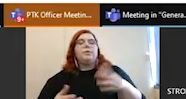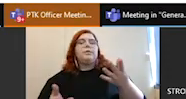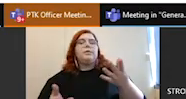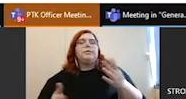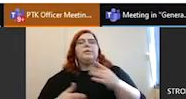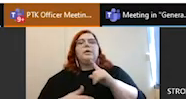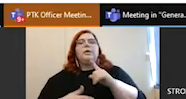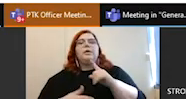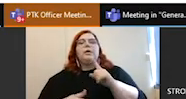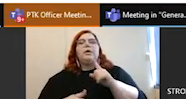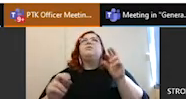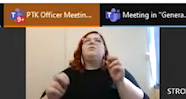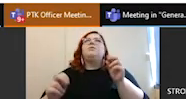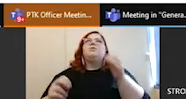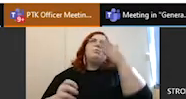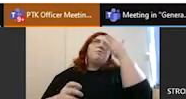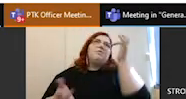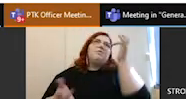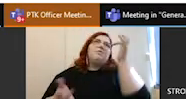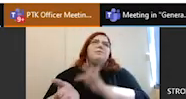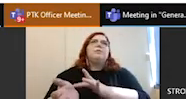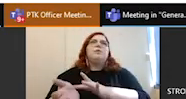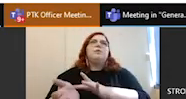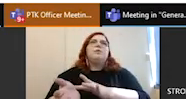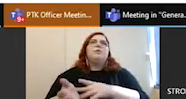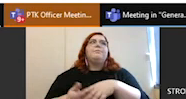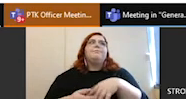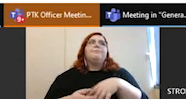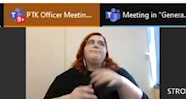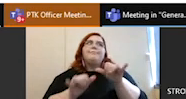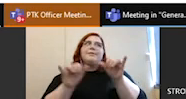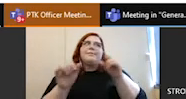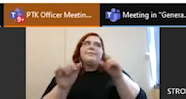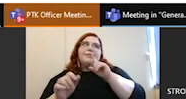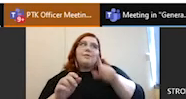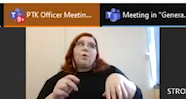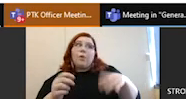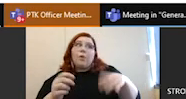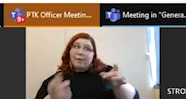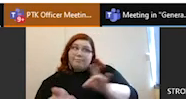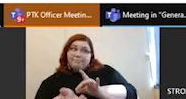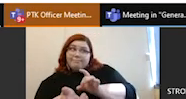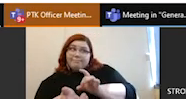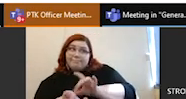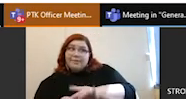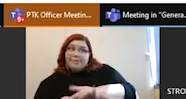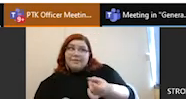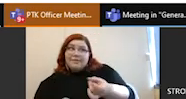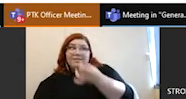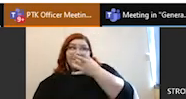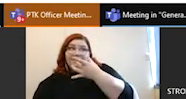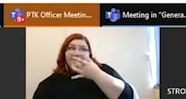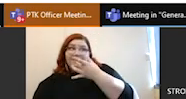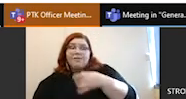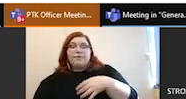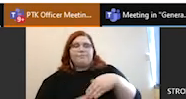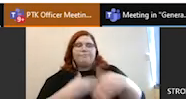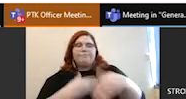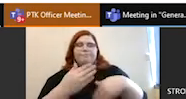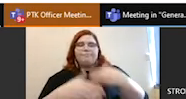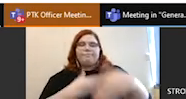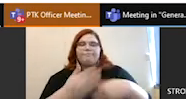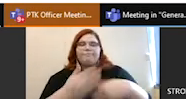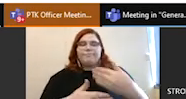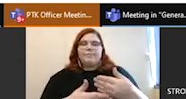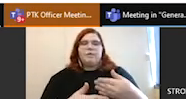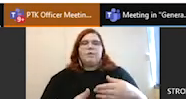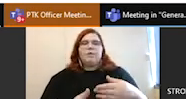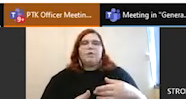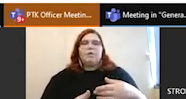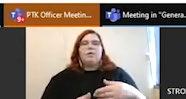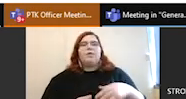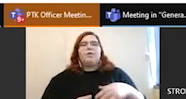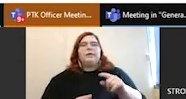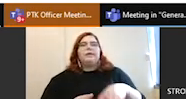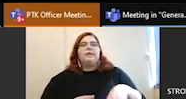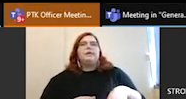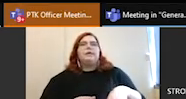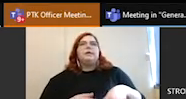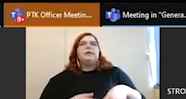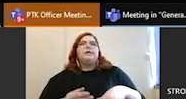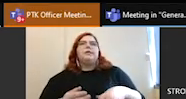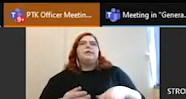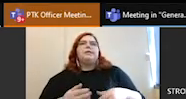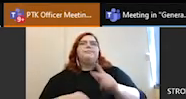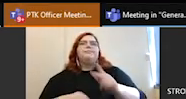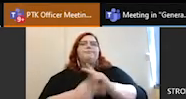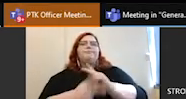my medication. The system will tell you, well, go take your medication, right? And so on, right? So this is kind of a self-help system that someone